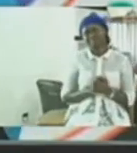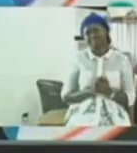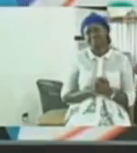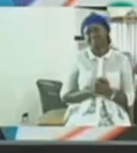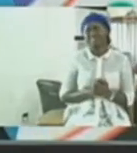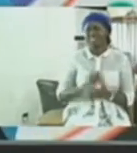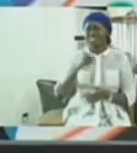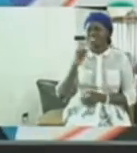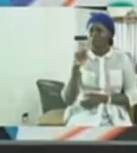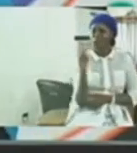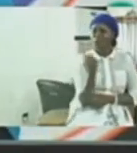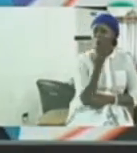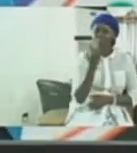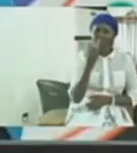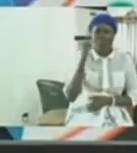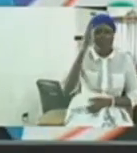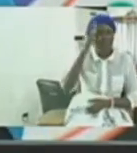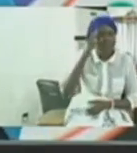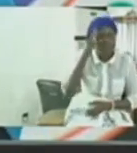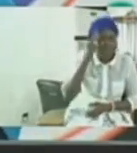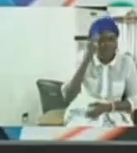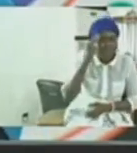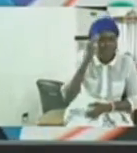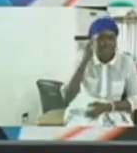The only reason